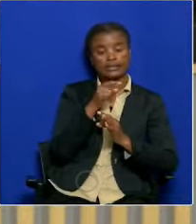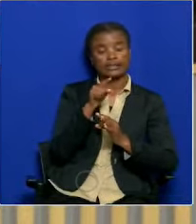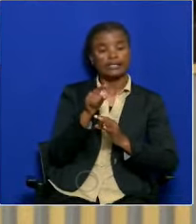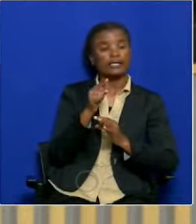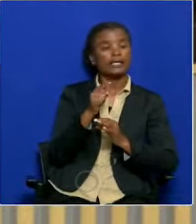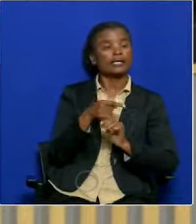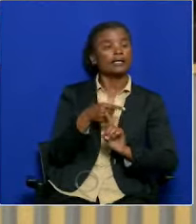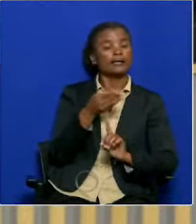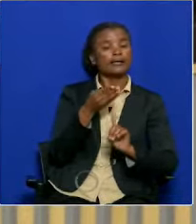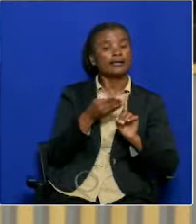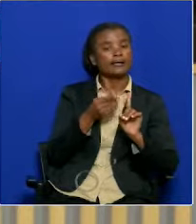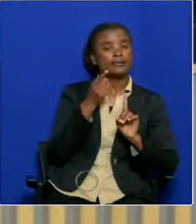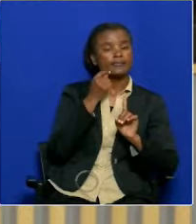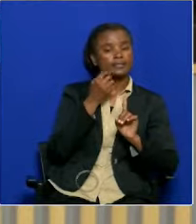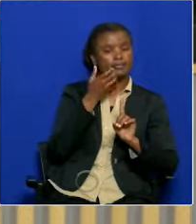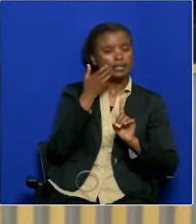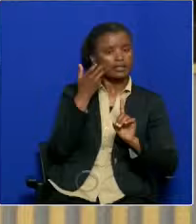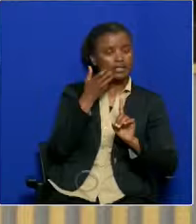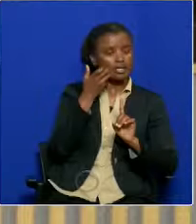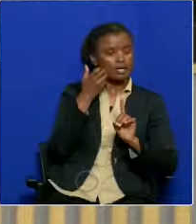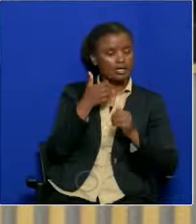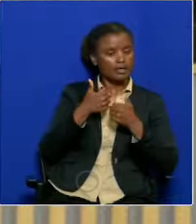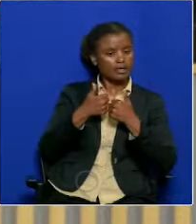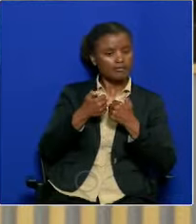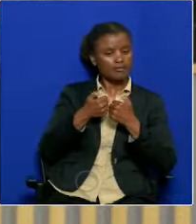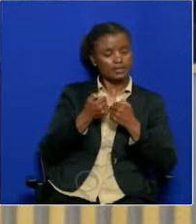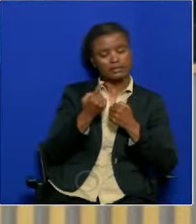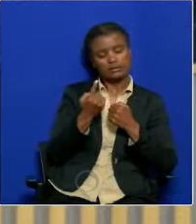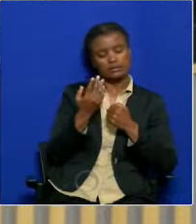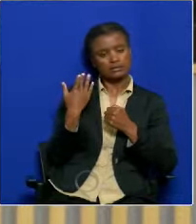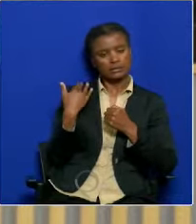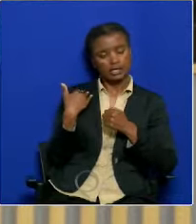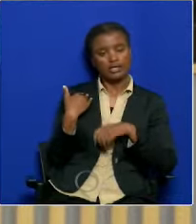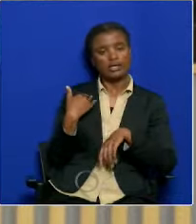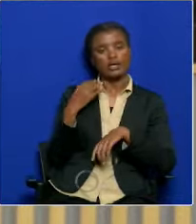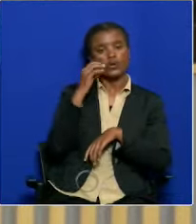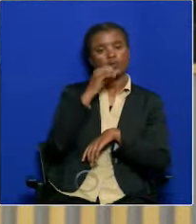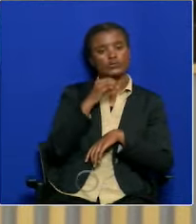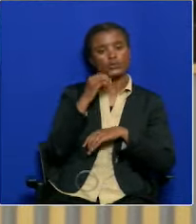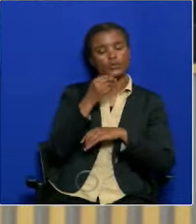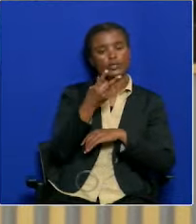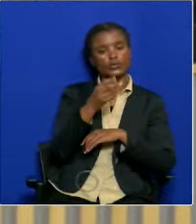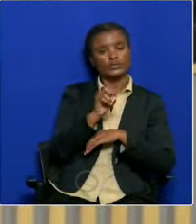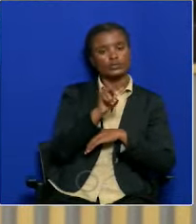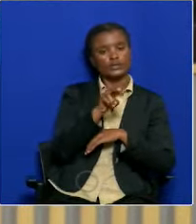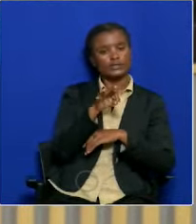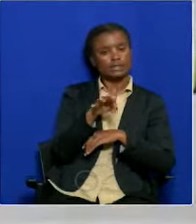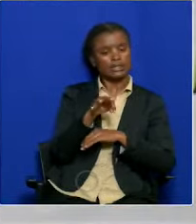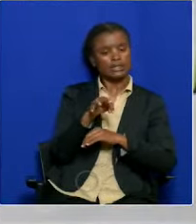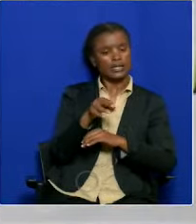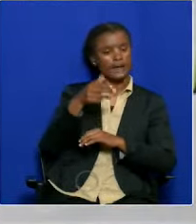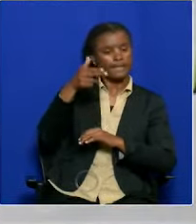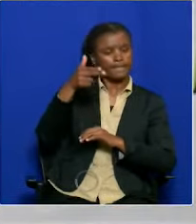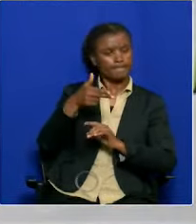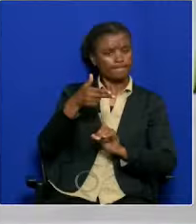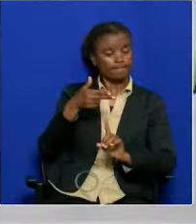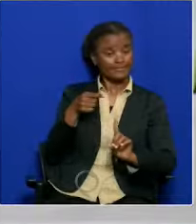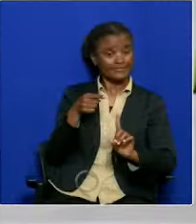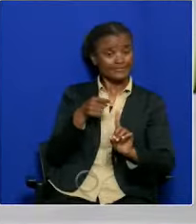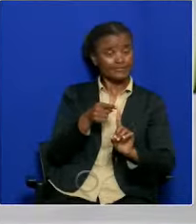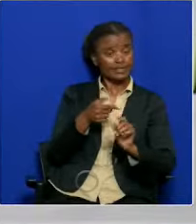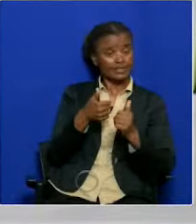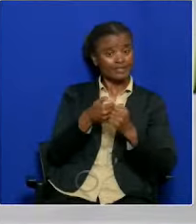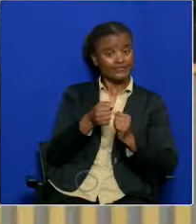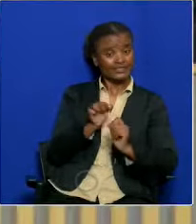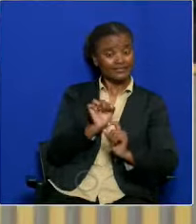in October 2023. Yes. And that is the reason for his arrest. That's correct. And